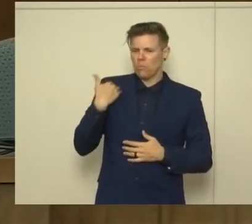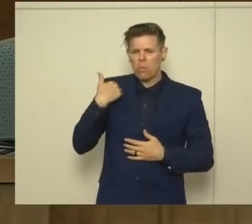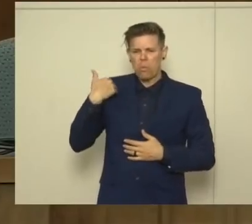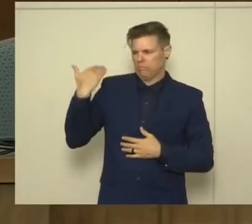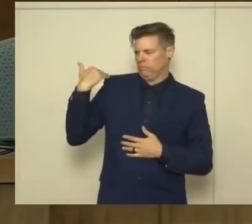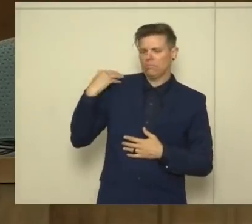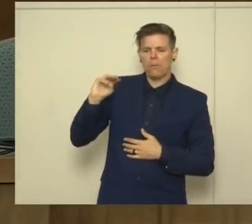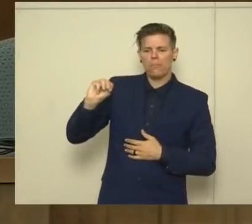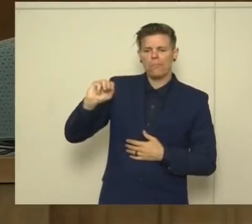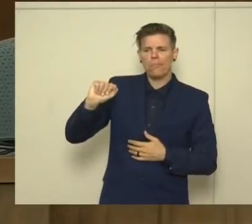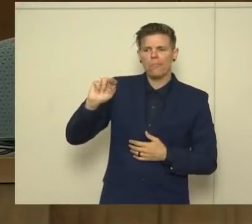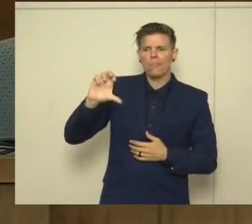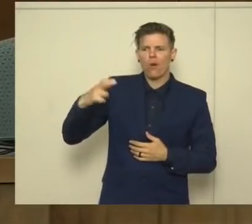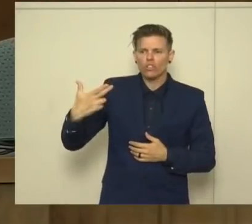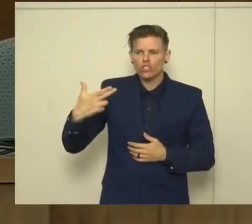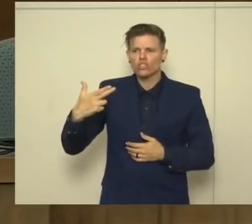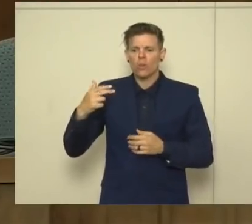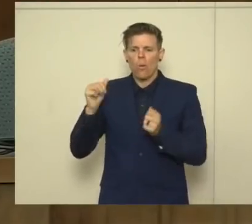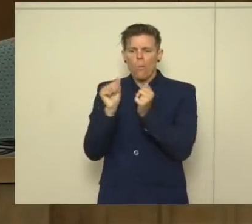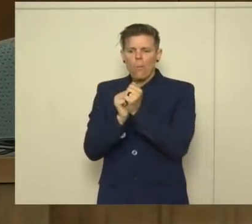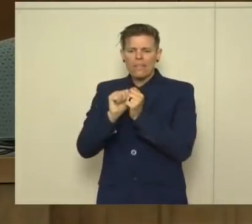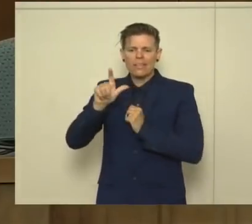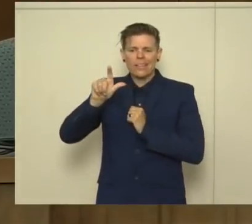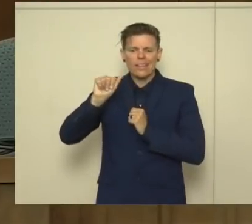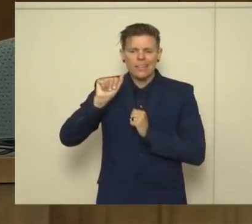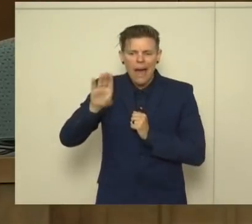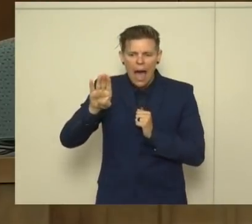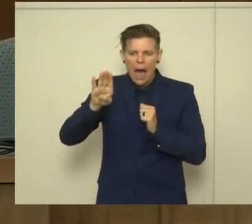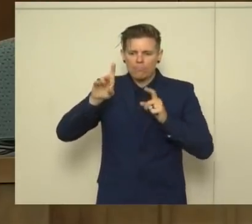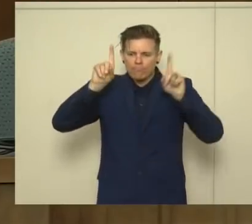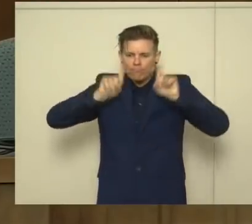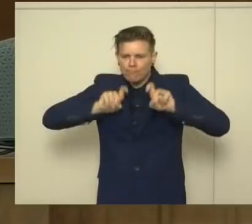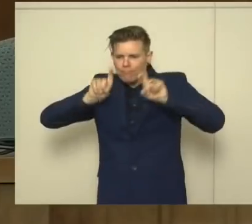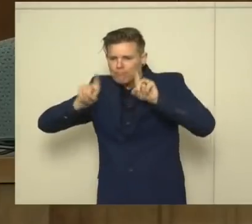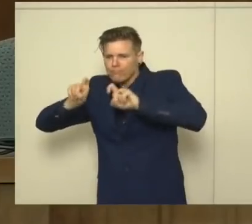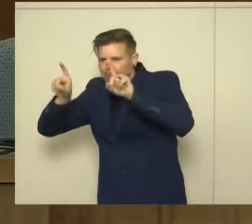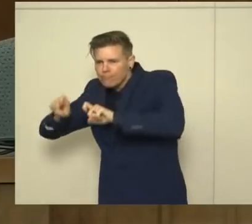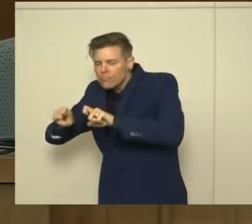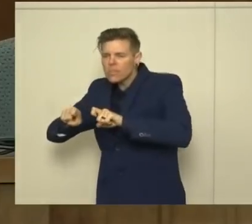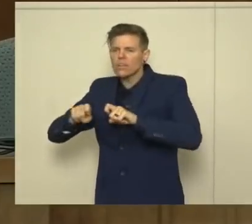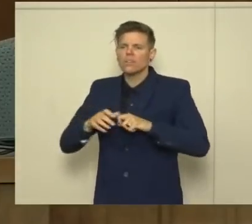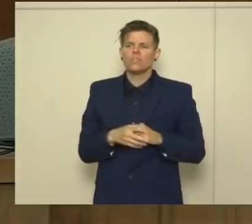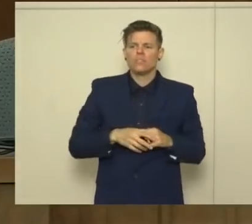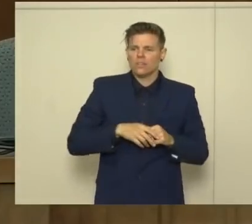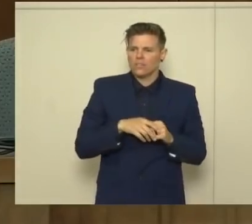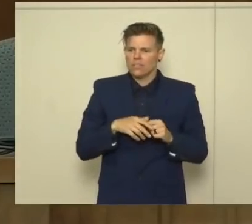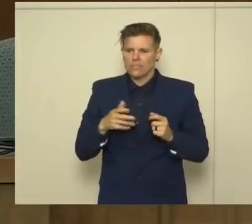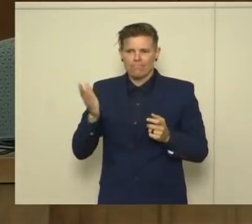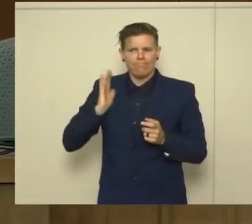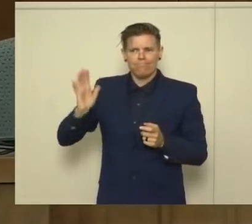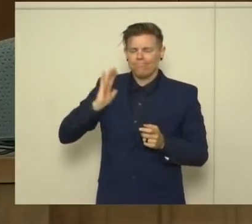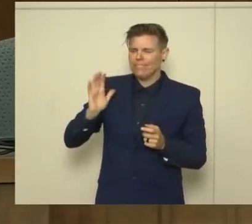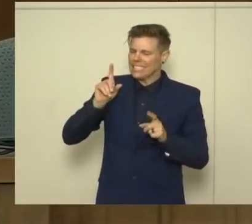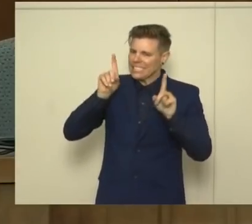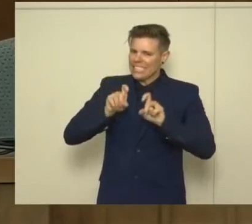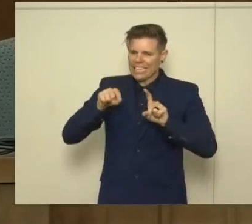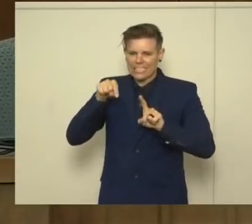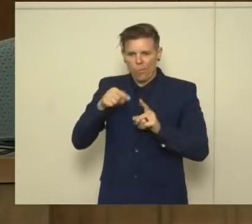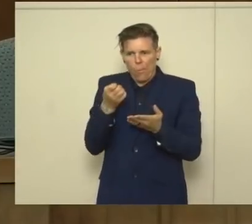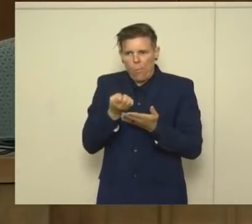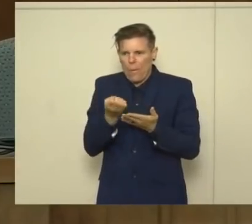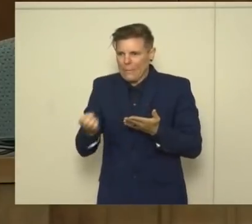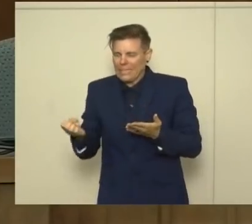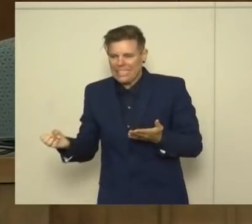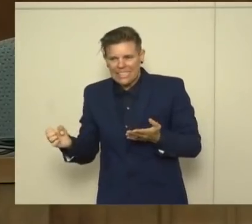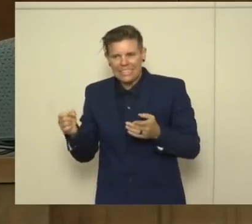testing equipment as it had with the masks and other PPE, because we still struggle day to day to make sure we have everything we need